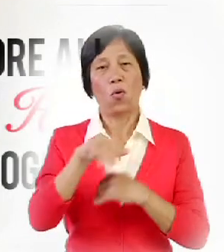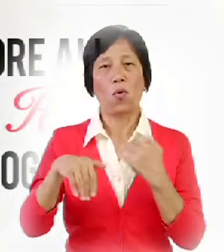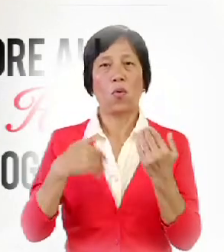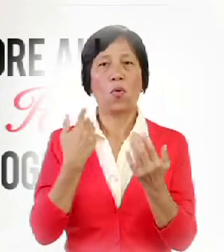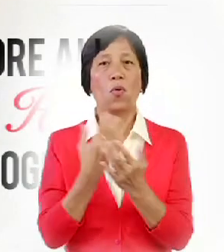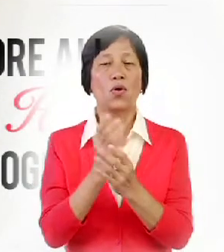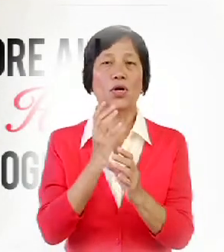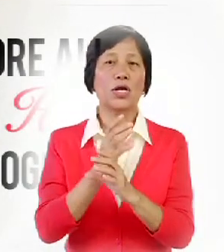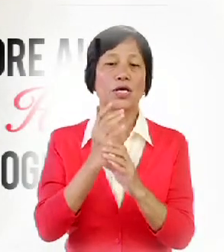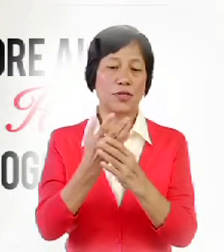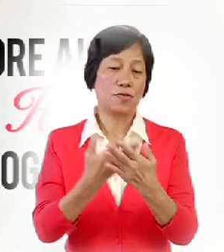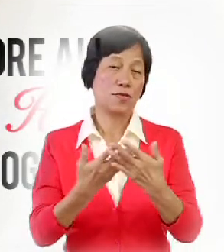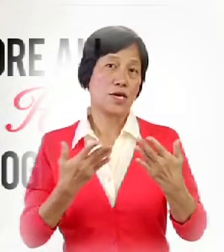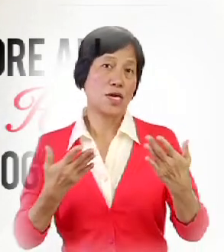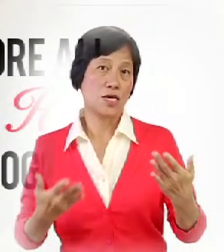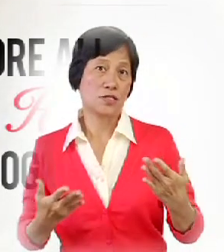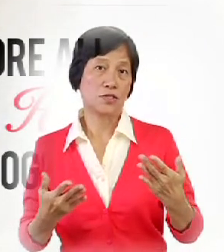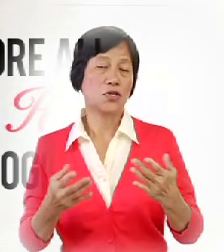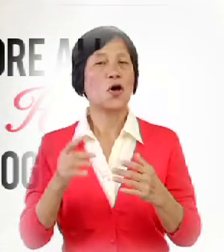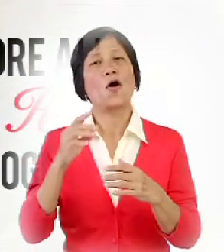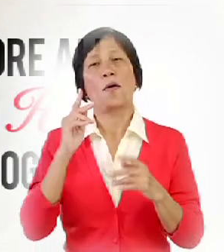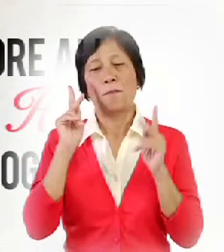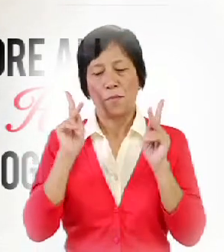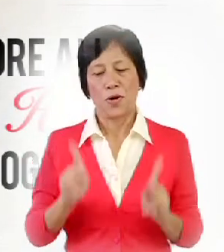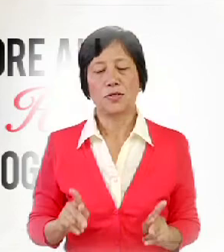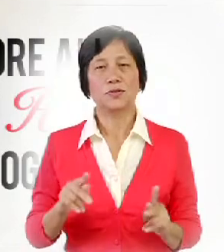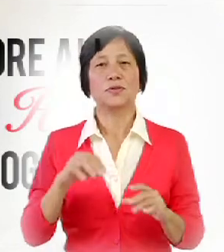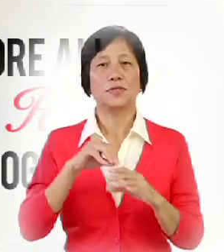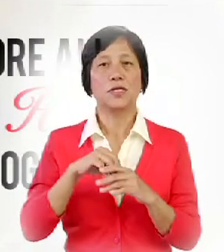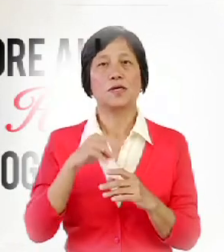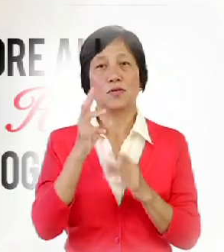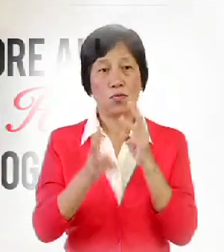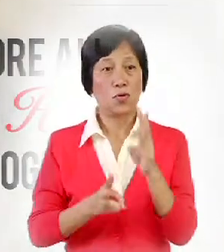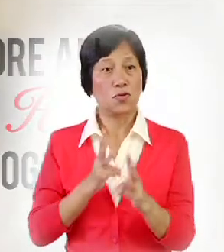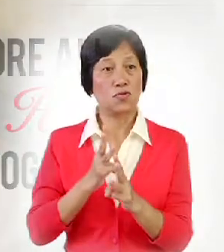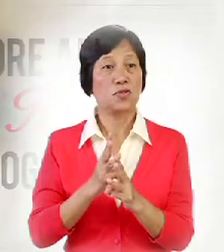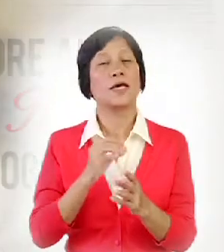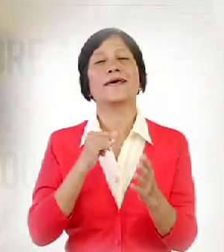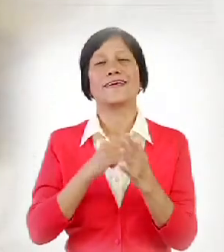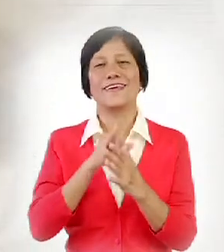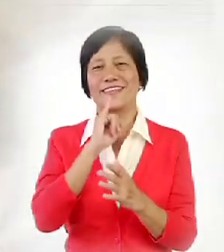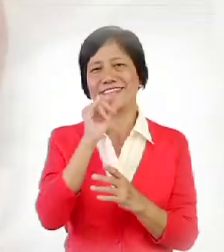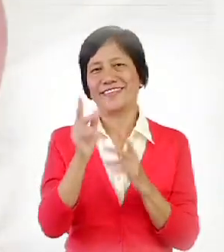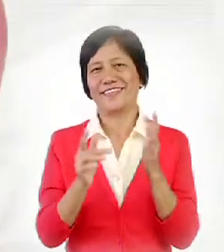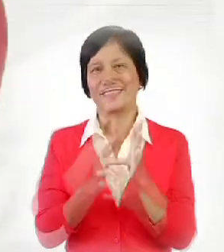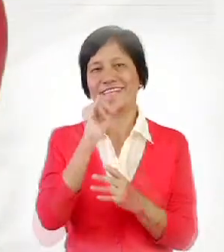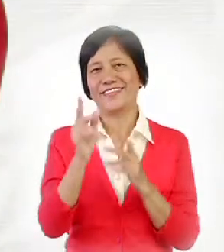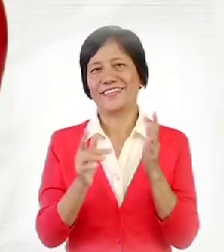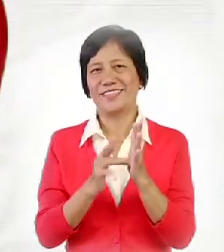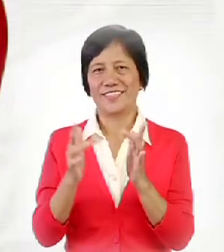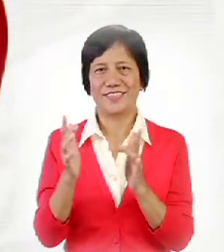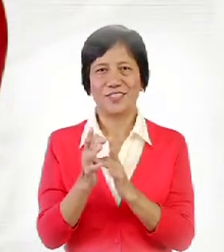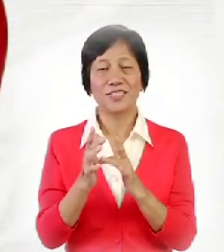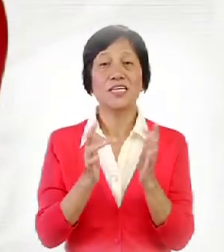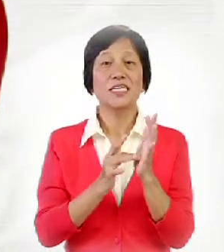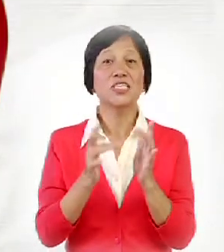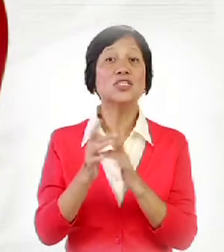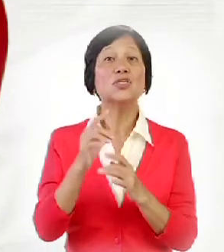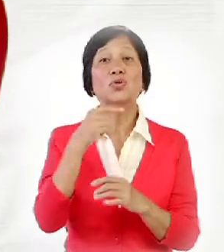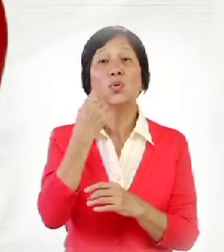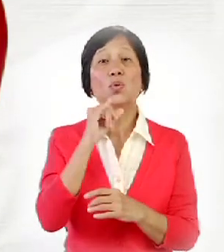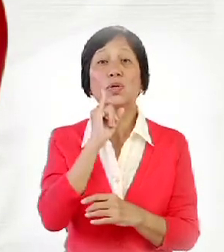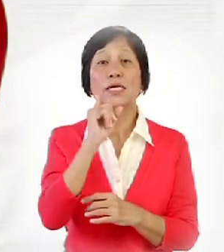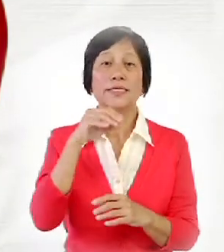created things, persons in the world? It is Jesus. Jesus who is